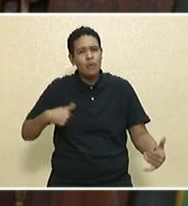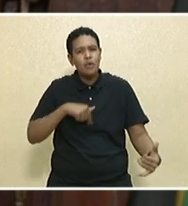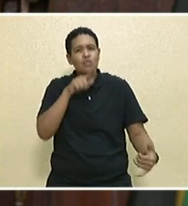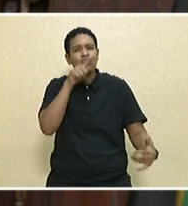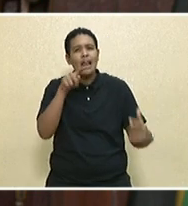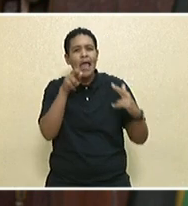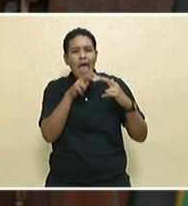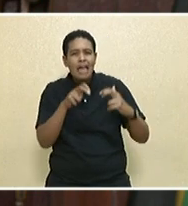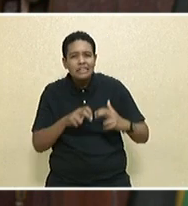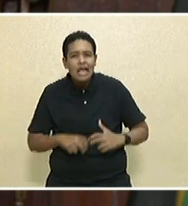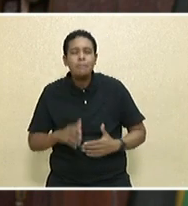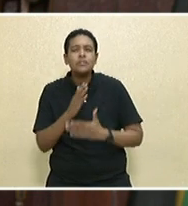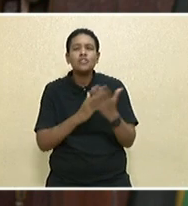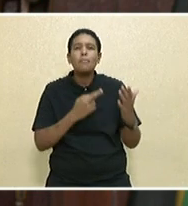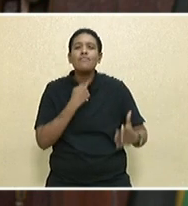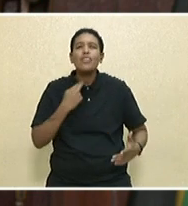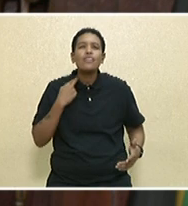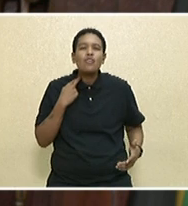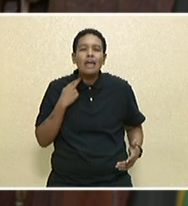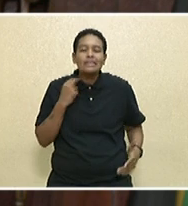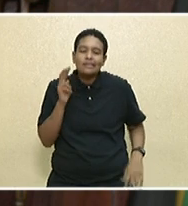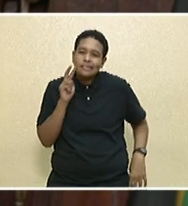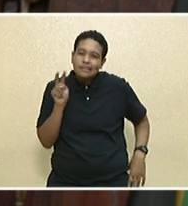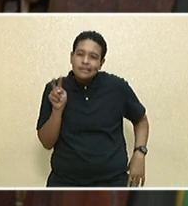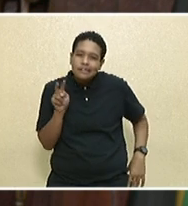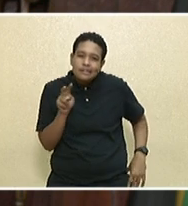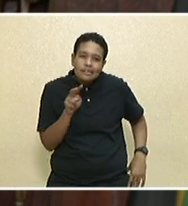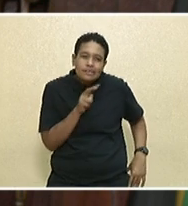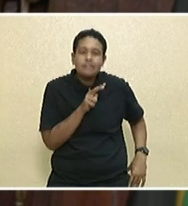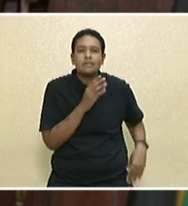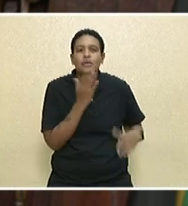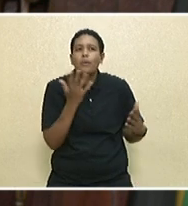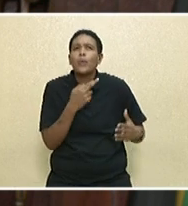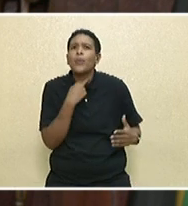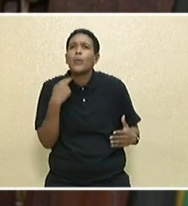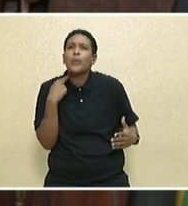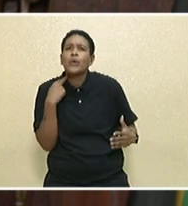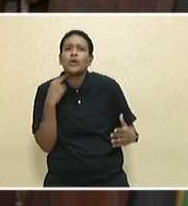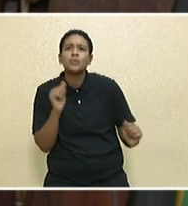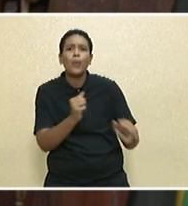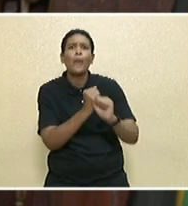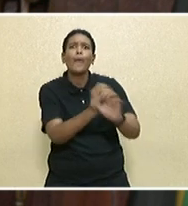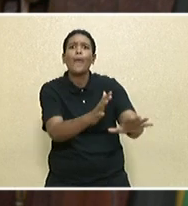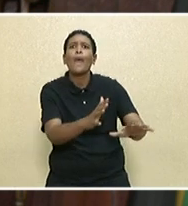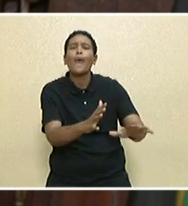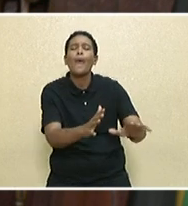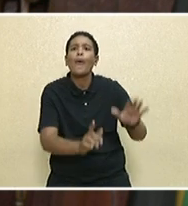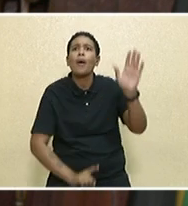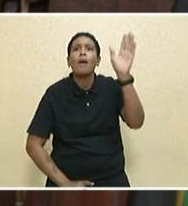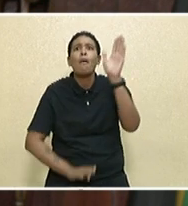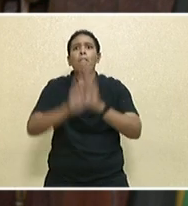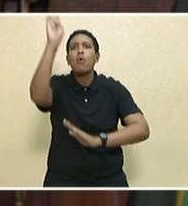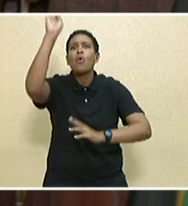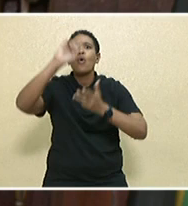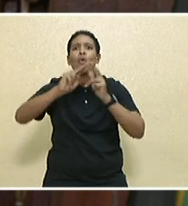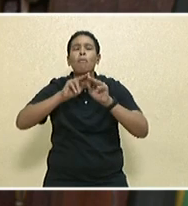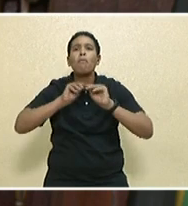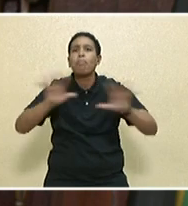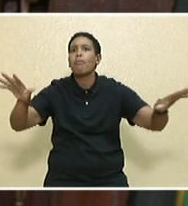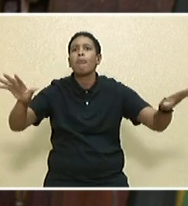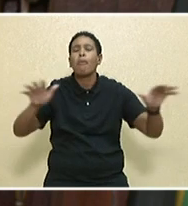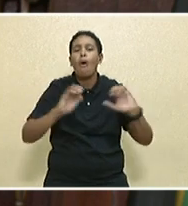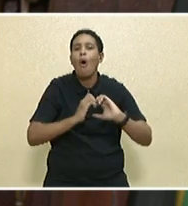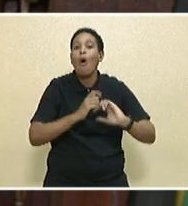examined some of the threats that could contribute or trigger a spike in our numbers.